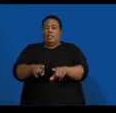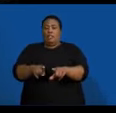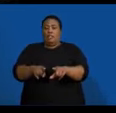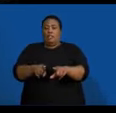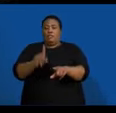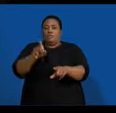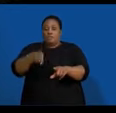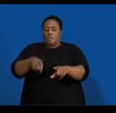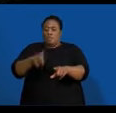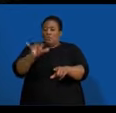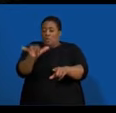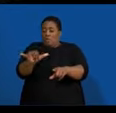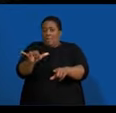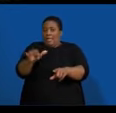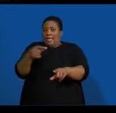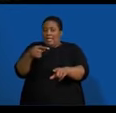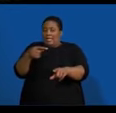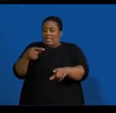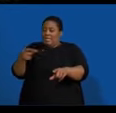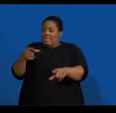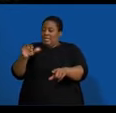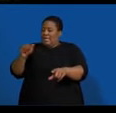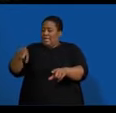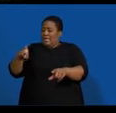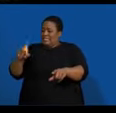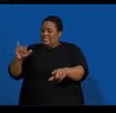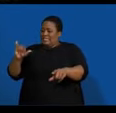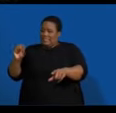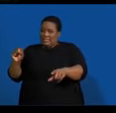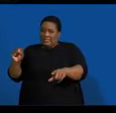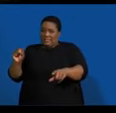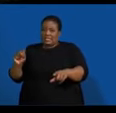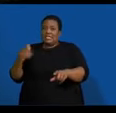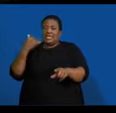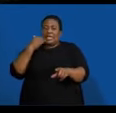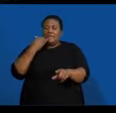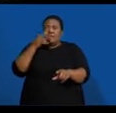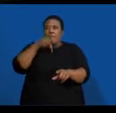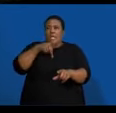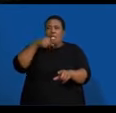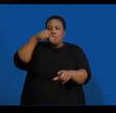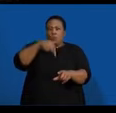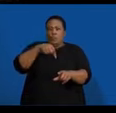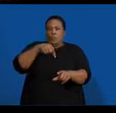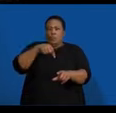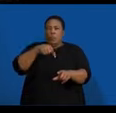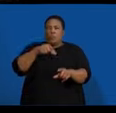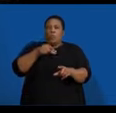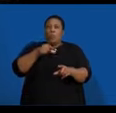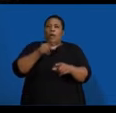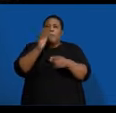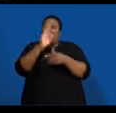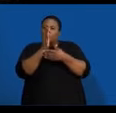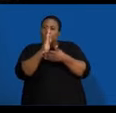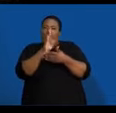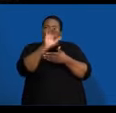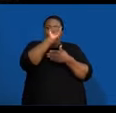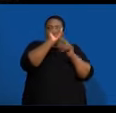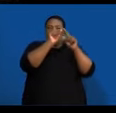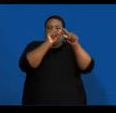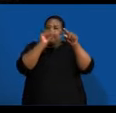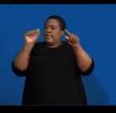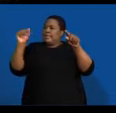the y-axis. Then they say if our PQ lies between A and B. Now this is my